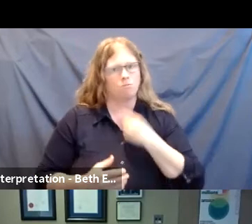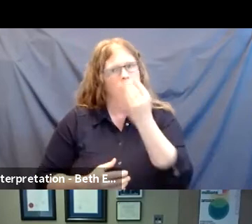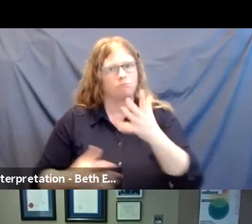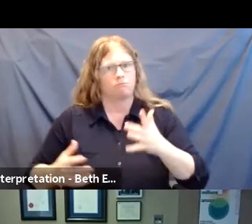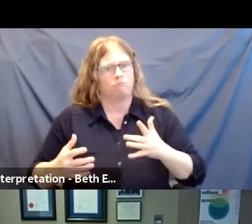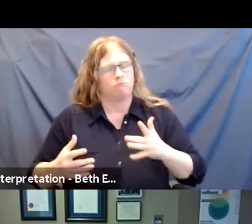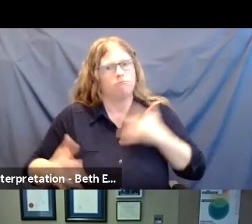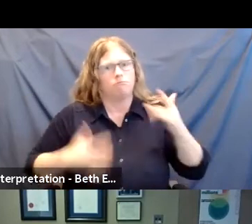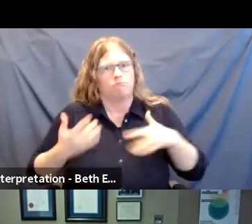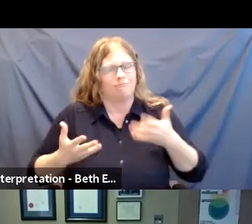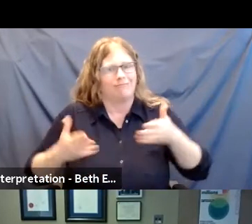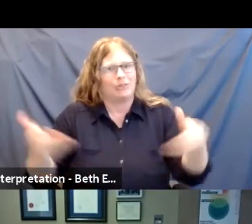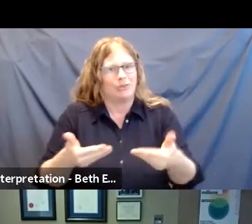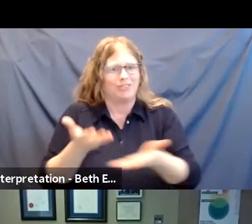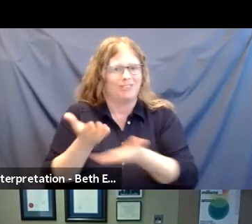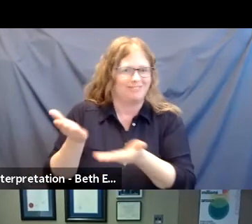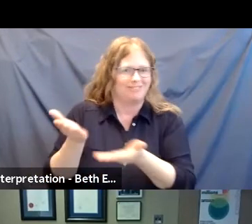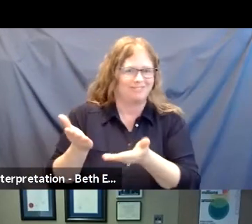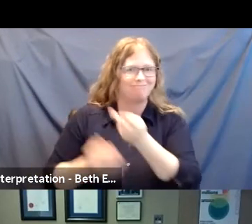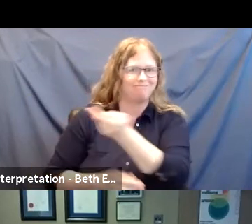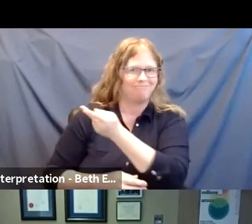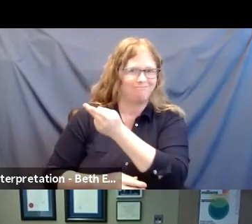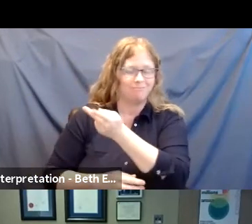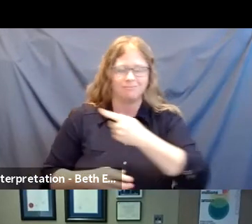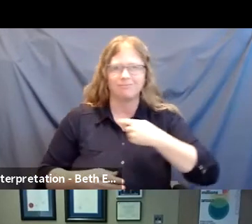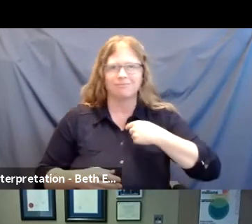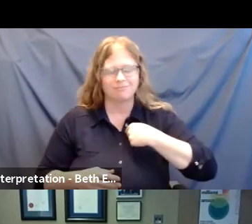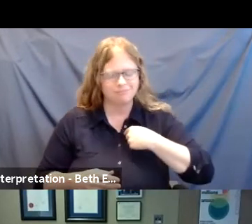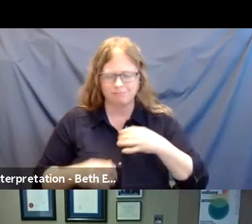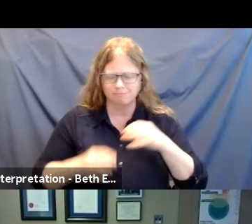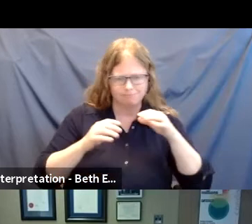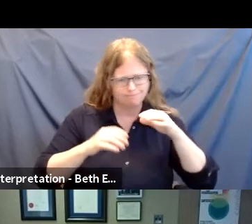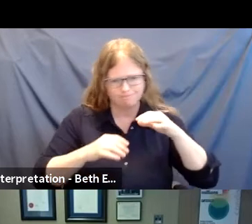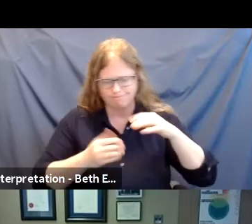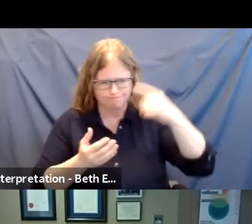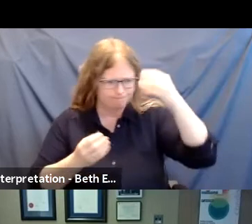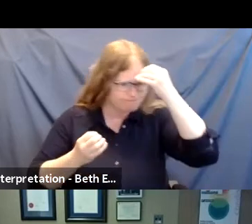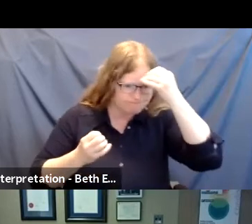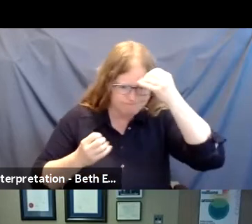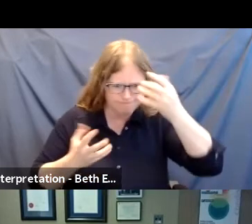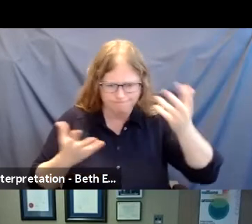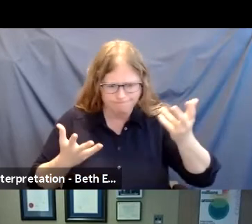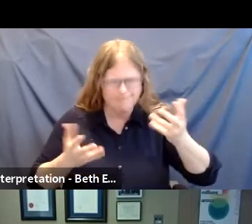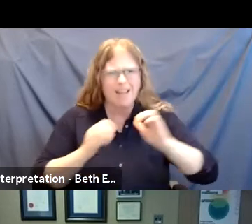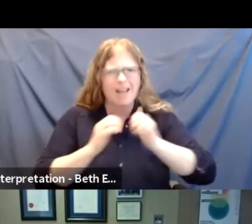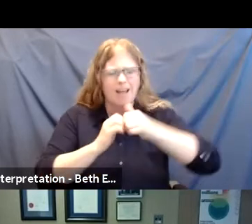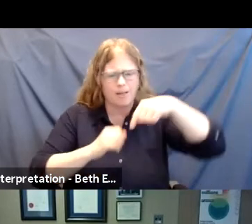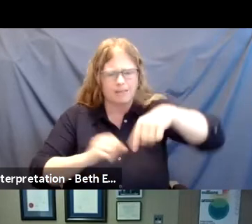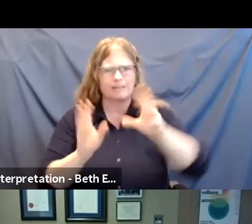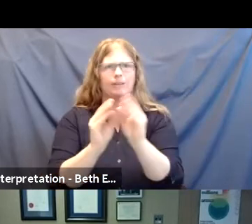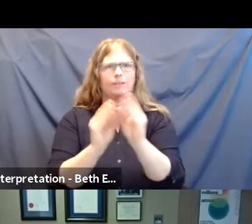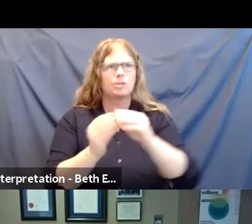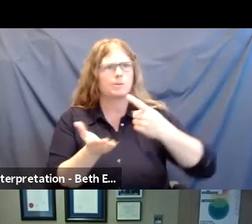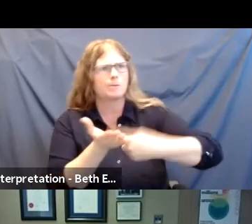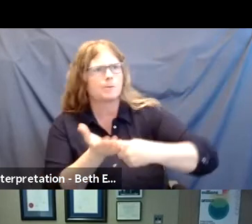this panel. When developing the agenda, we felt we really had to start with where are we in Ontario